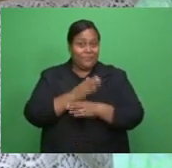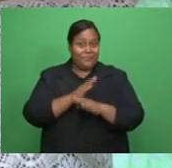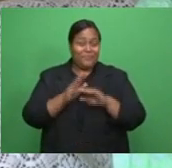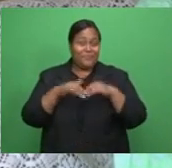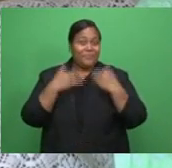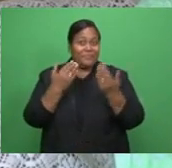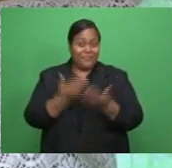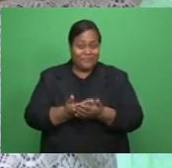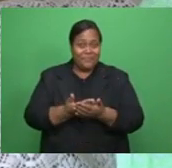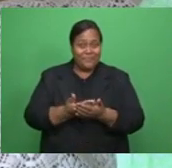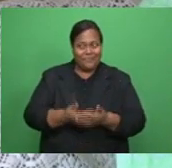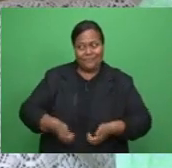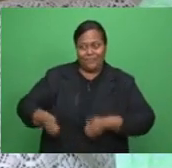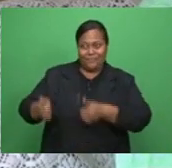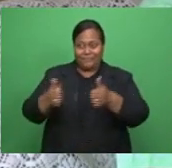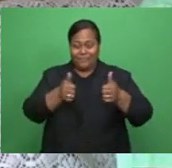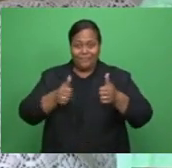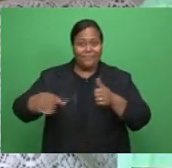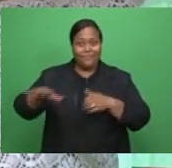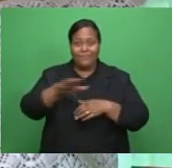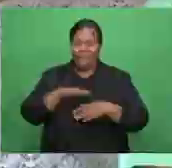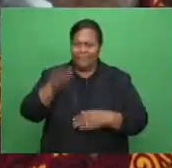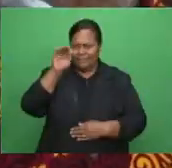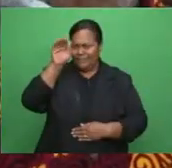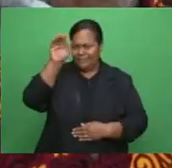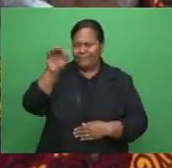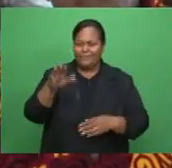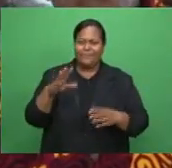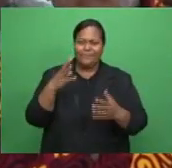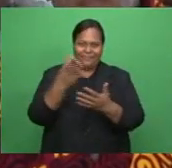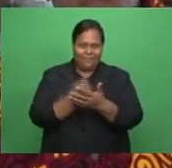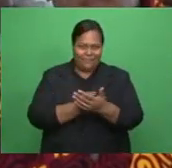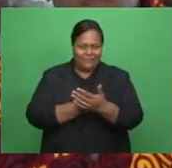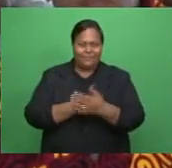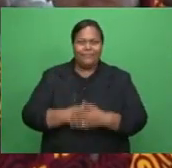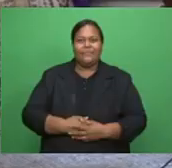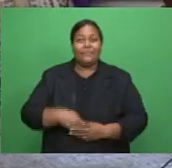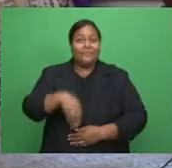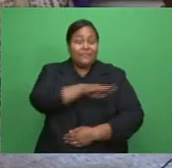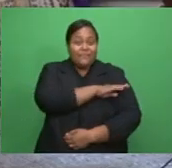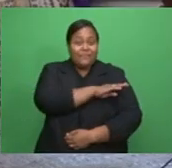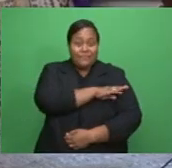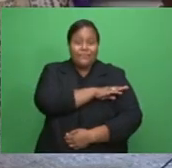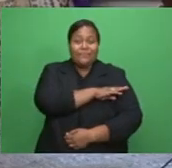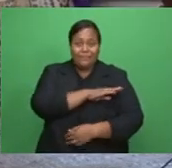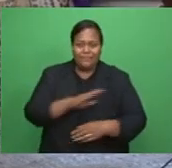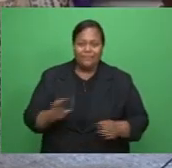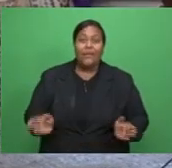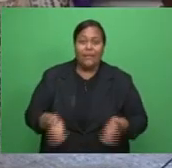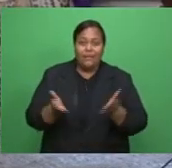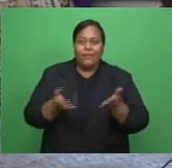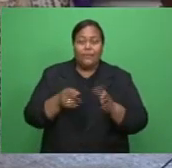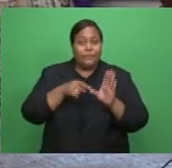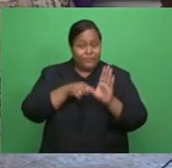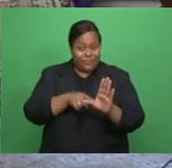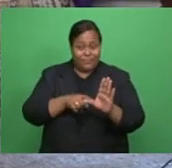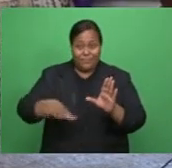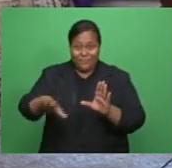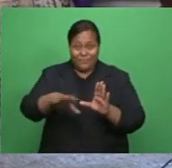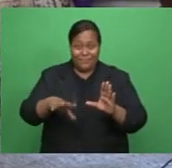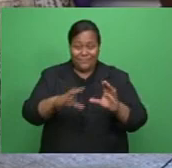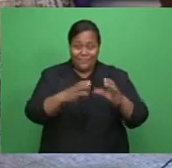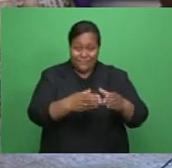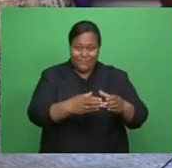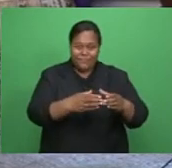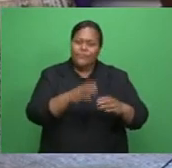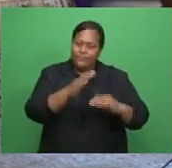good, your future is secure. The Prime Minister urged the youth of Yavusa Waindau to build on